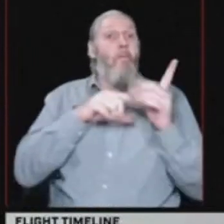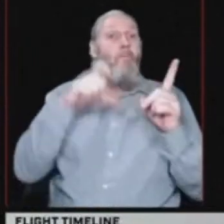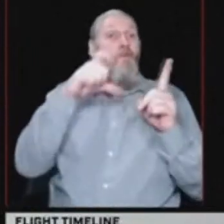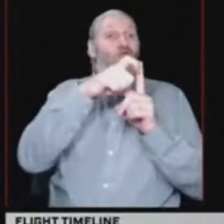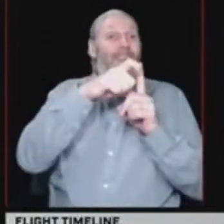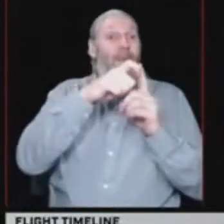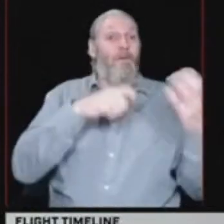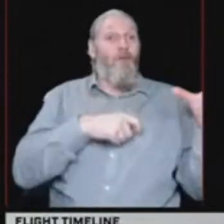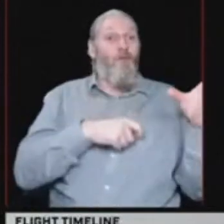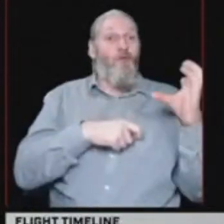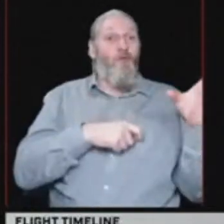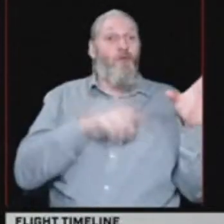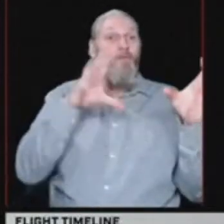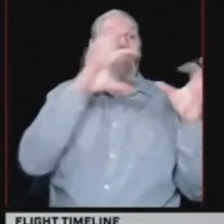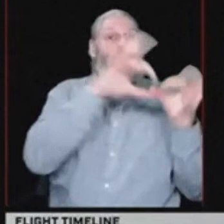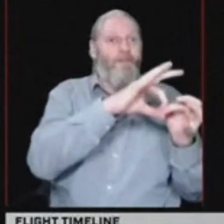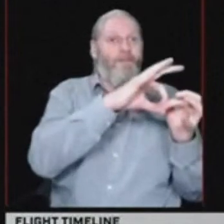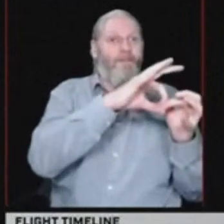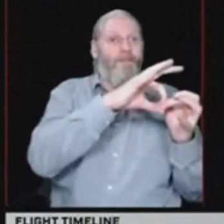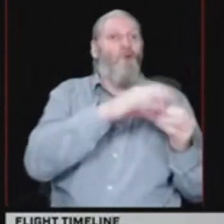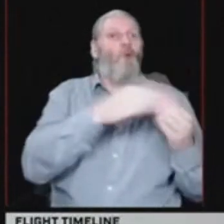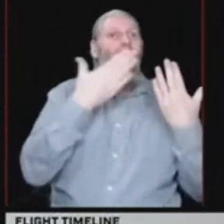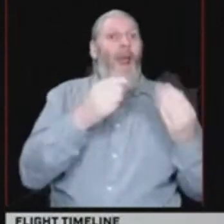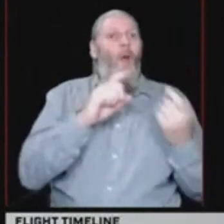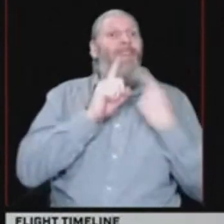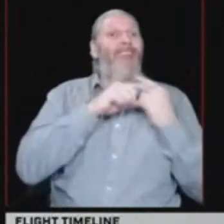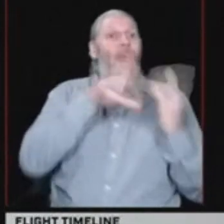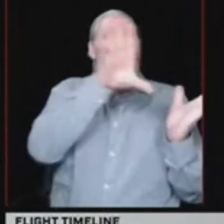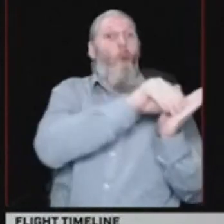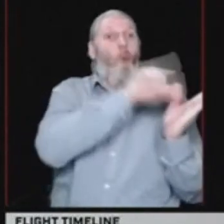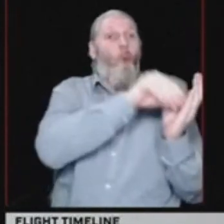on to our rocket and is streaming the data now.